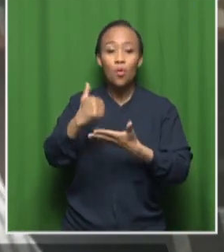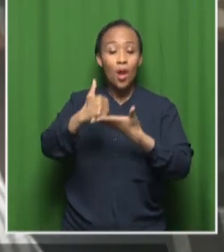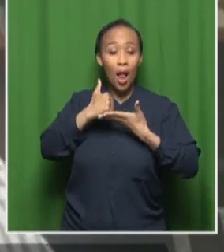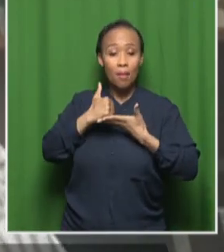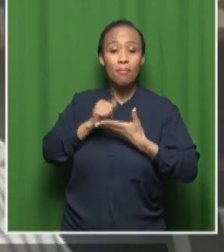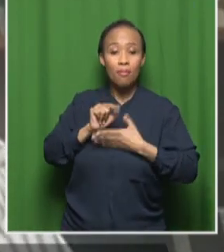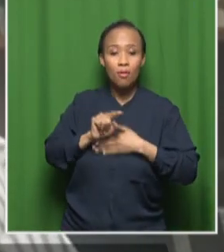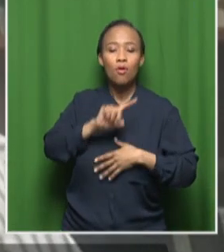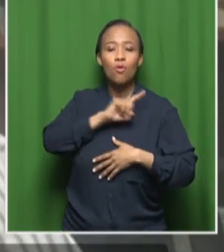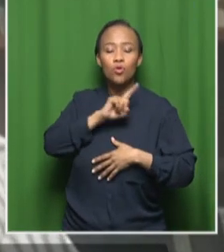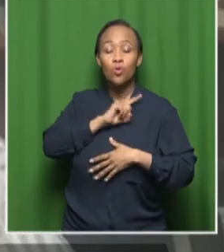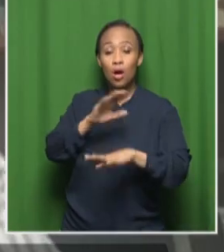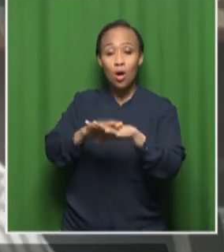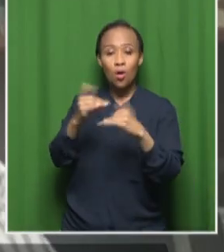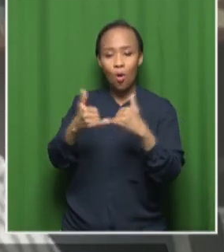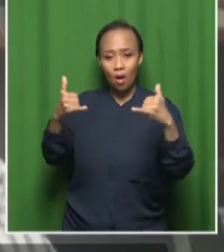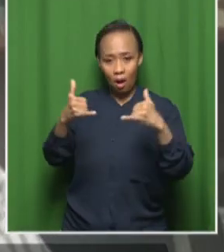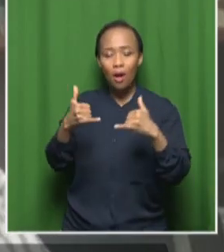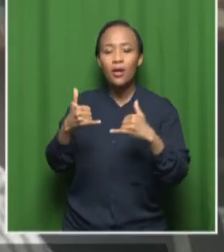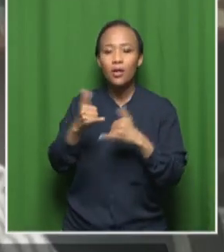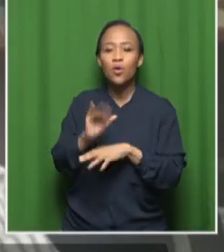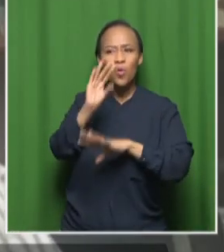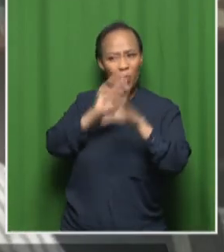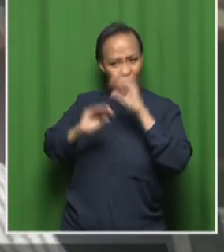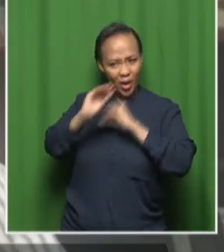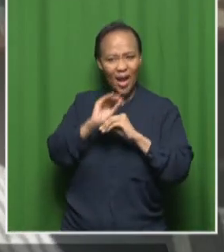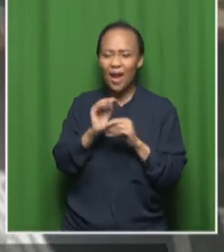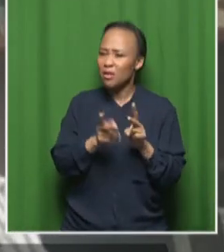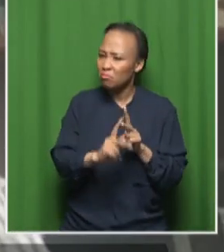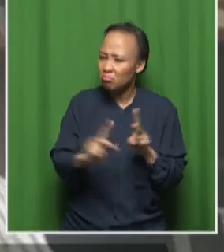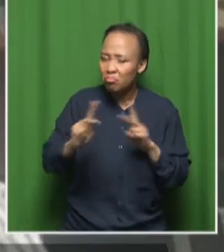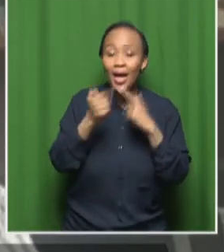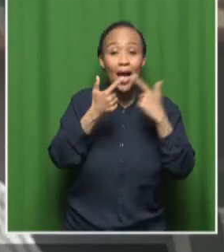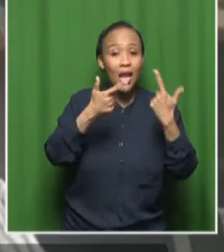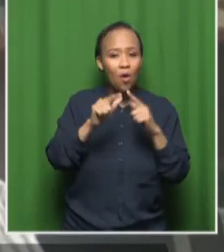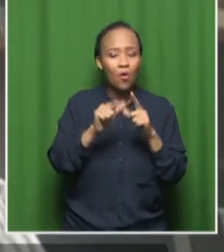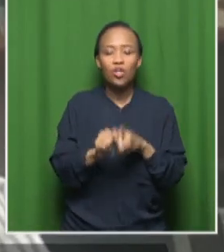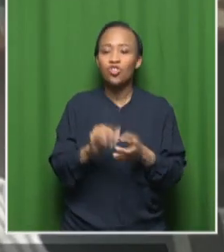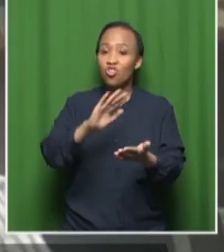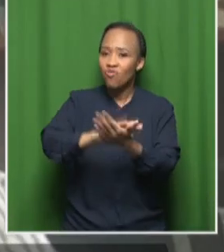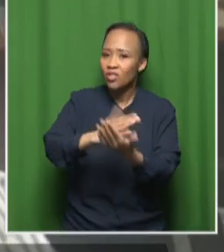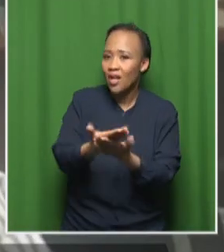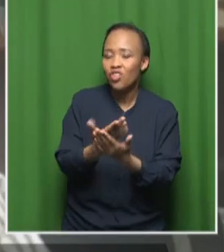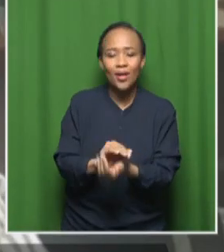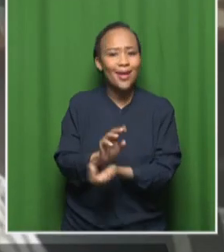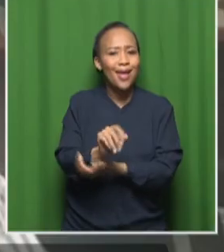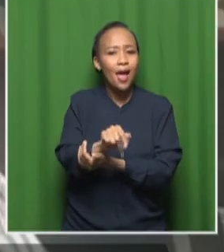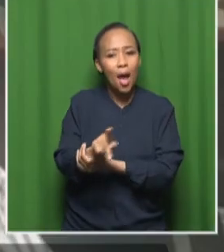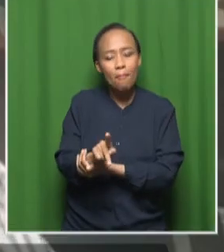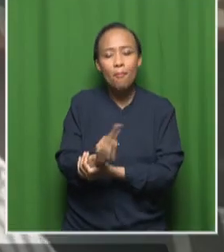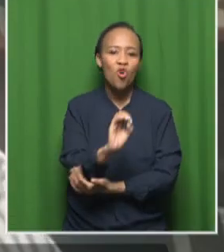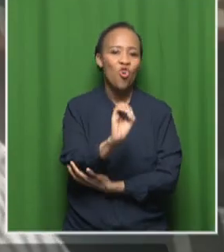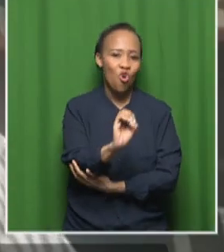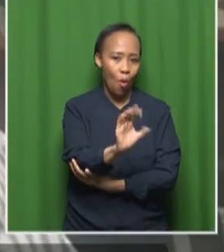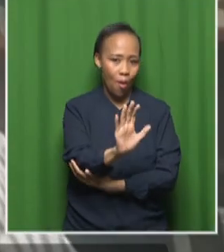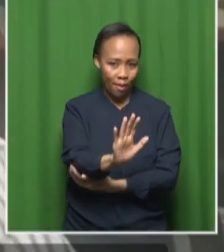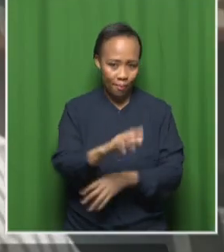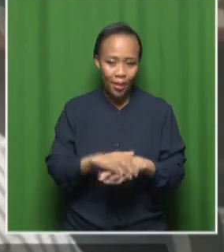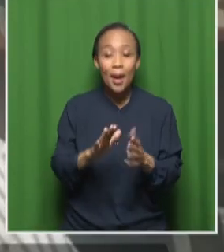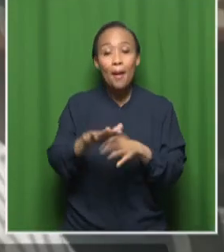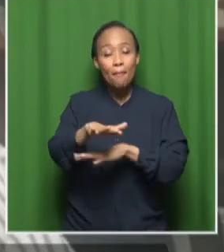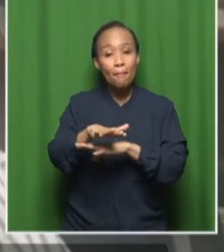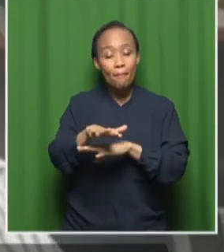Because online you can learn in any language. There are many translations, apps available, and then there are places like